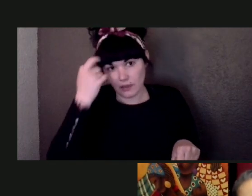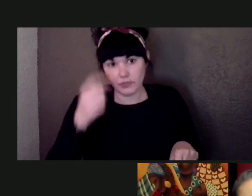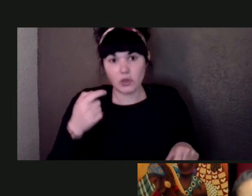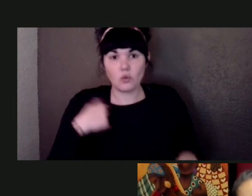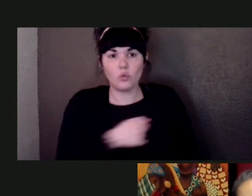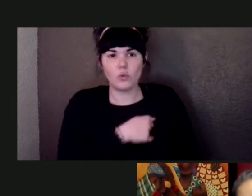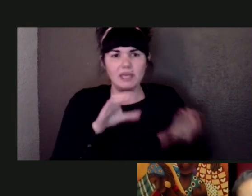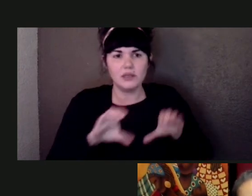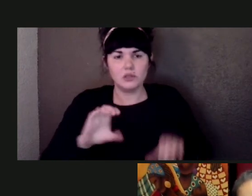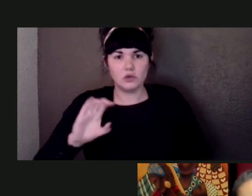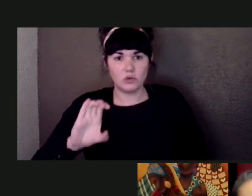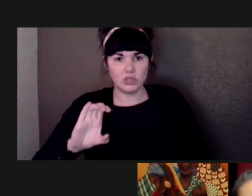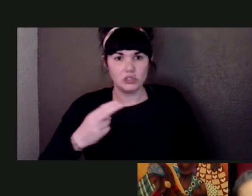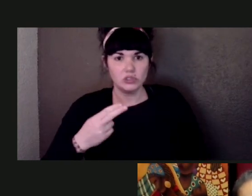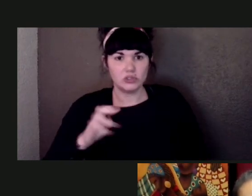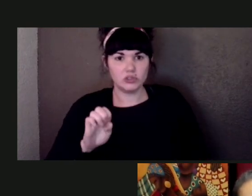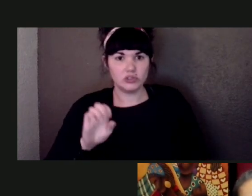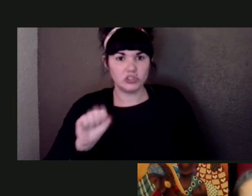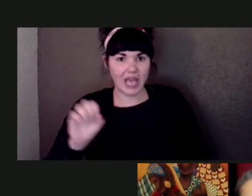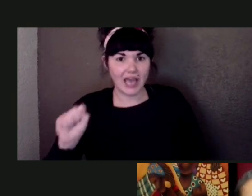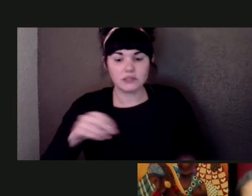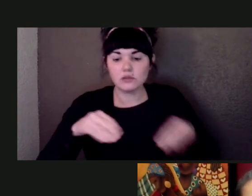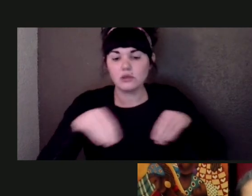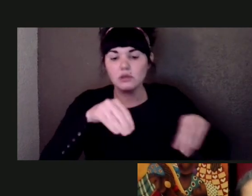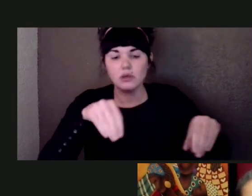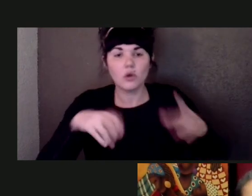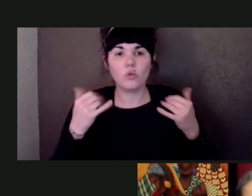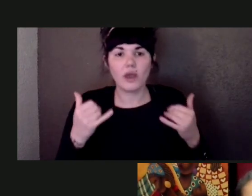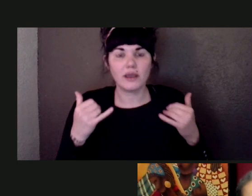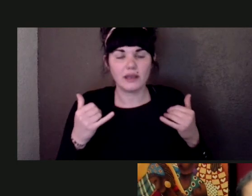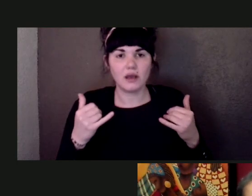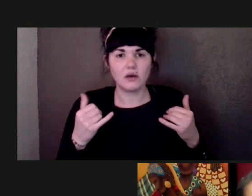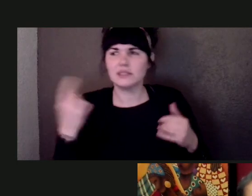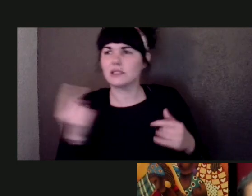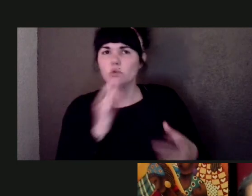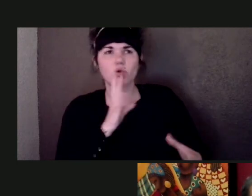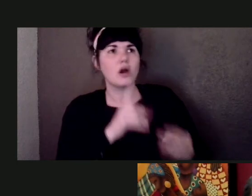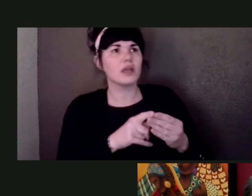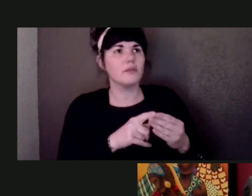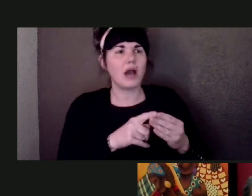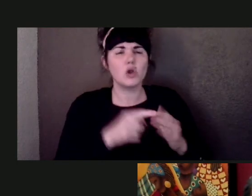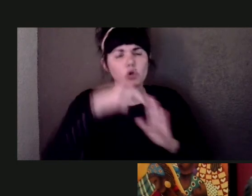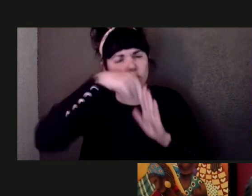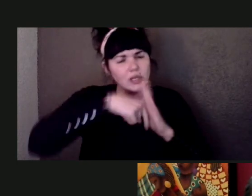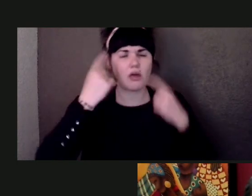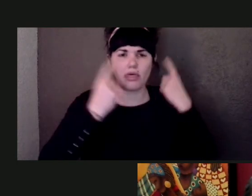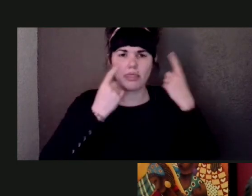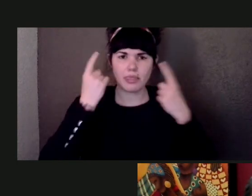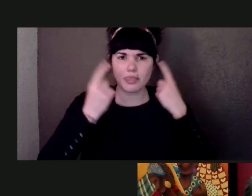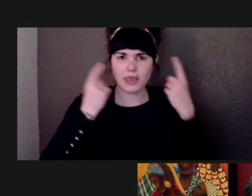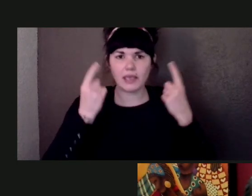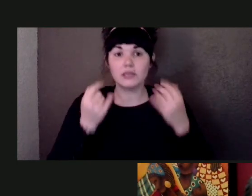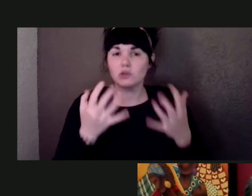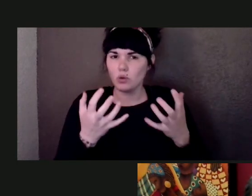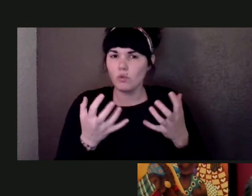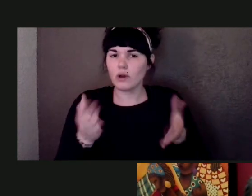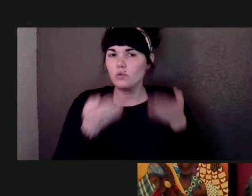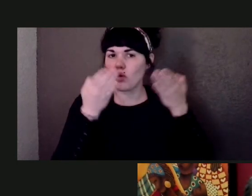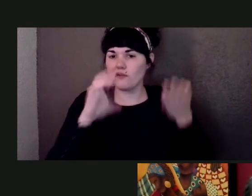critical thinking skills, and we added some activity to make it fun for our youth to play chess. We have Apple who sponsors, uh, the